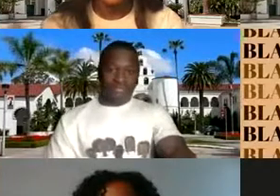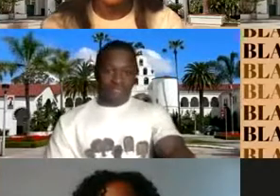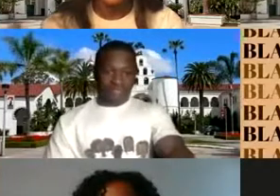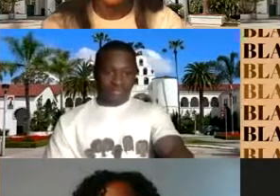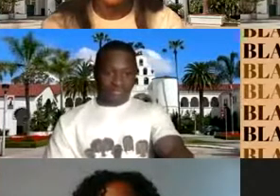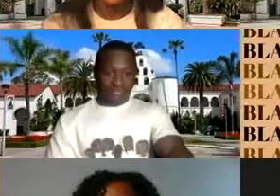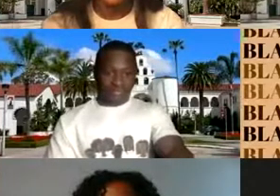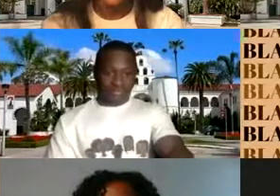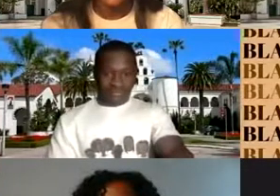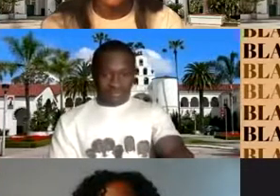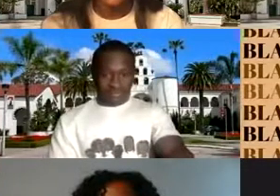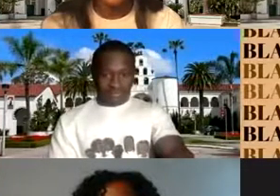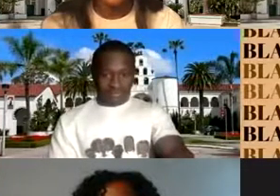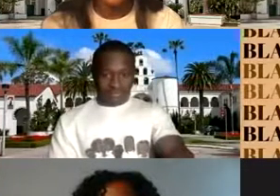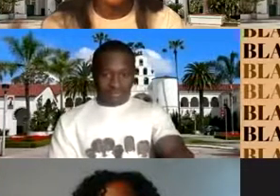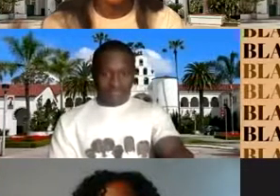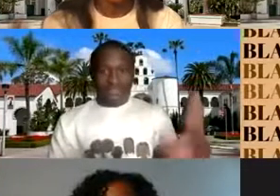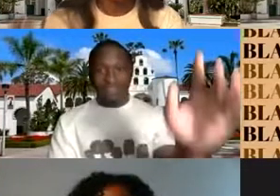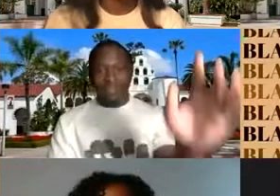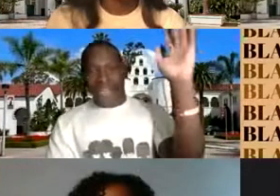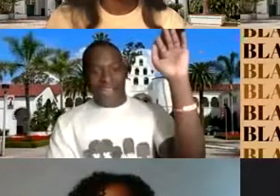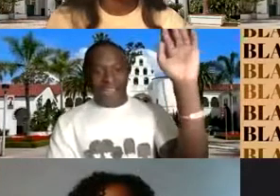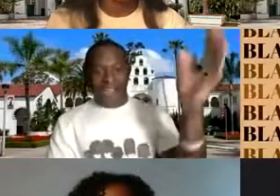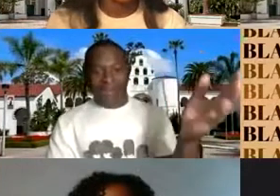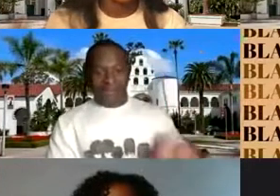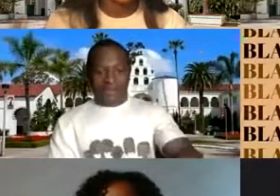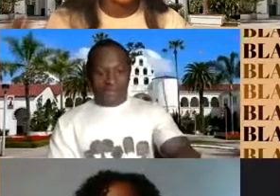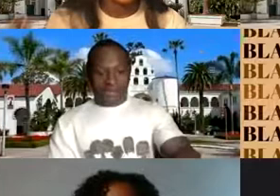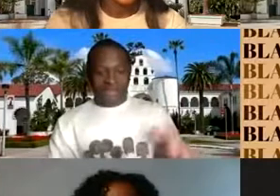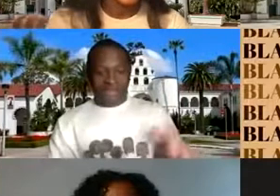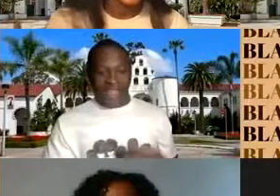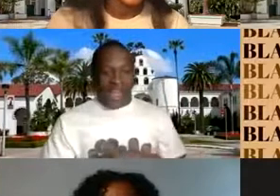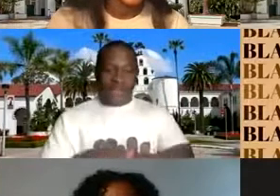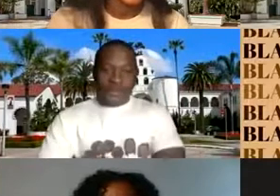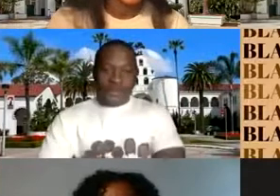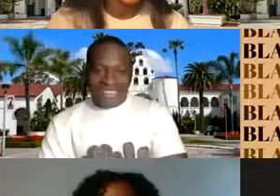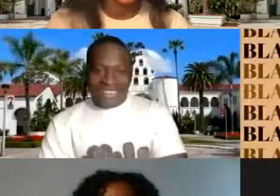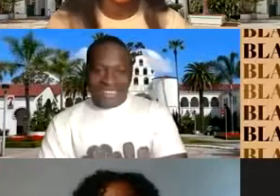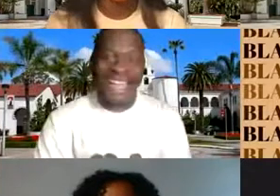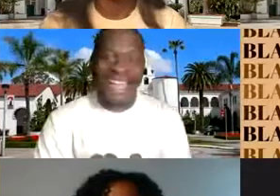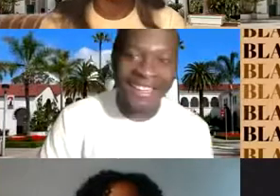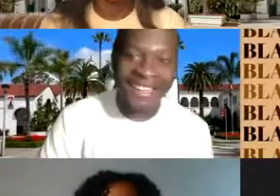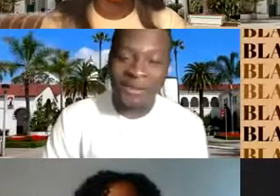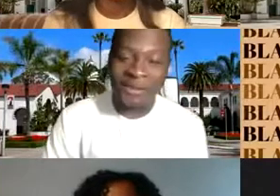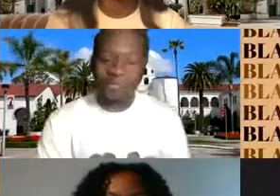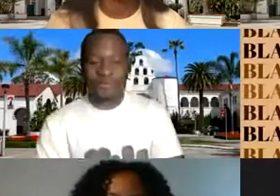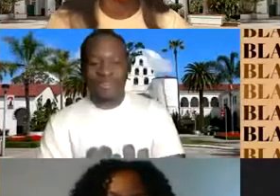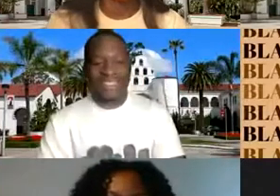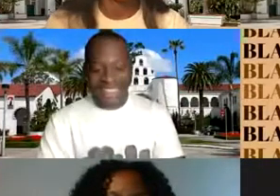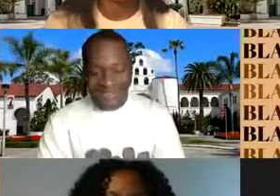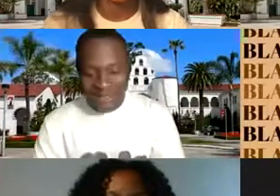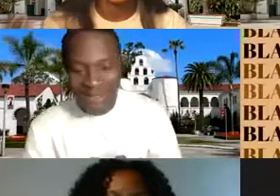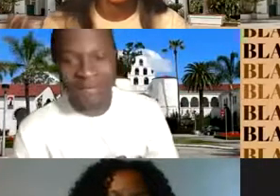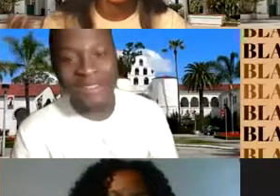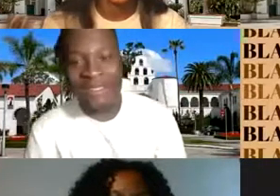HGS 2.0 helped you? I'll speak to that.